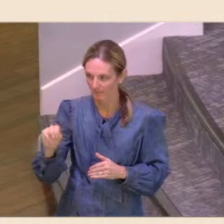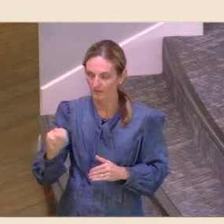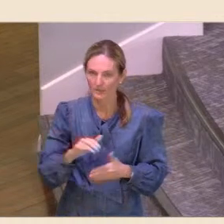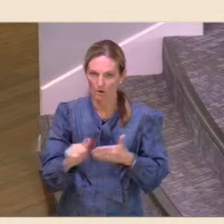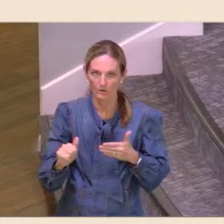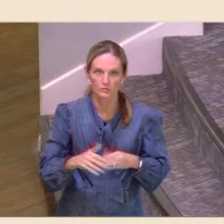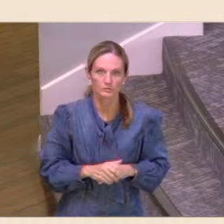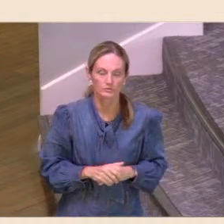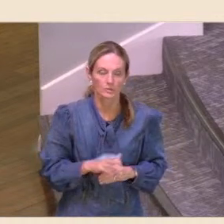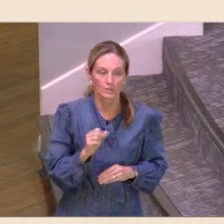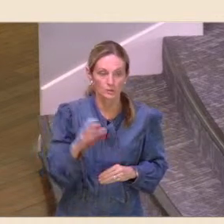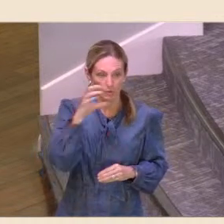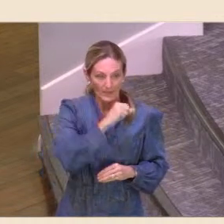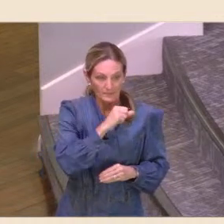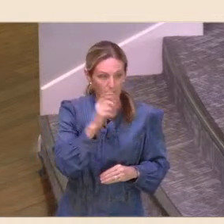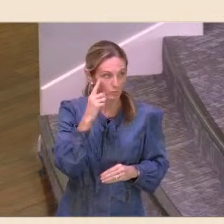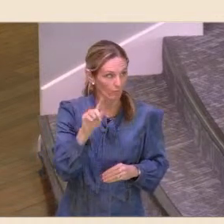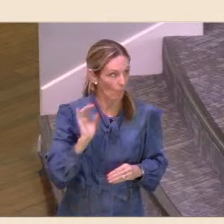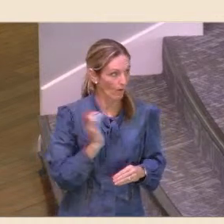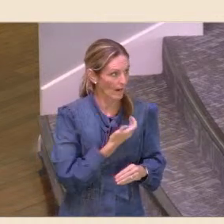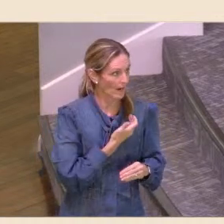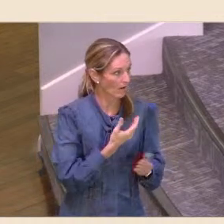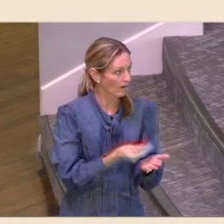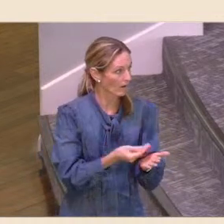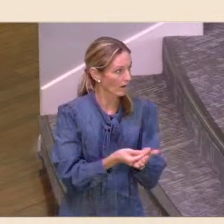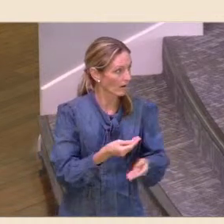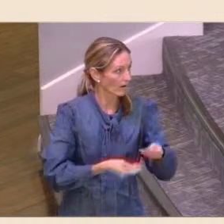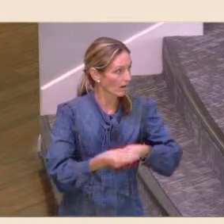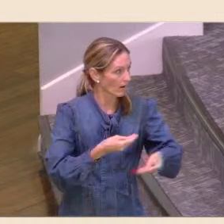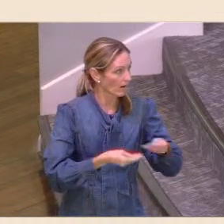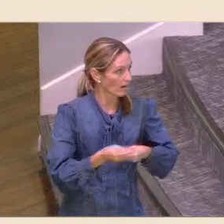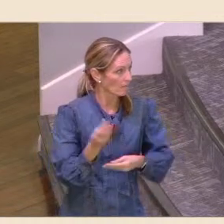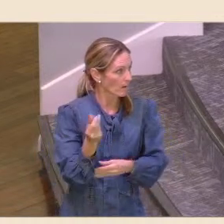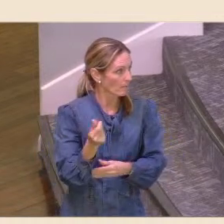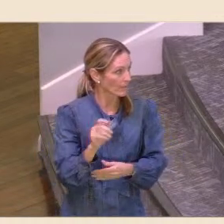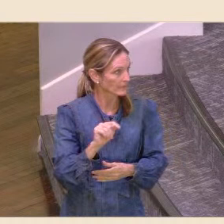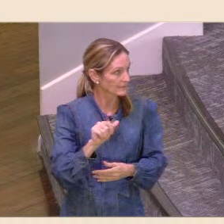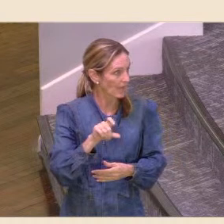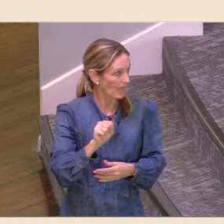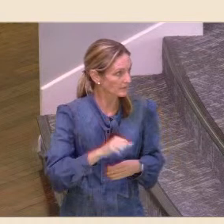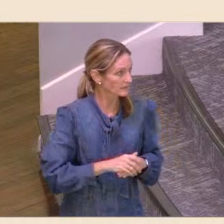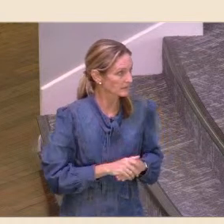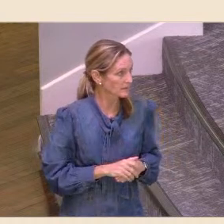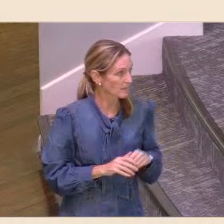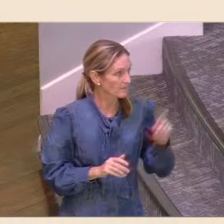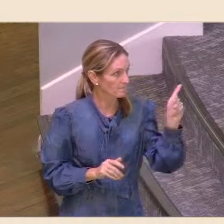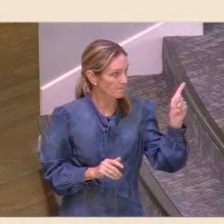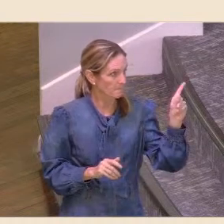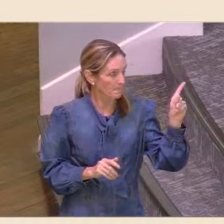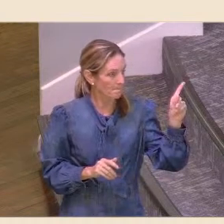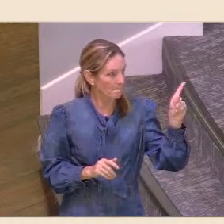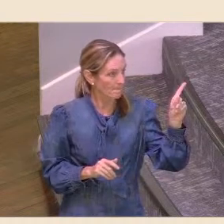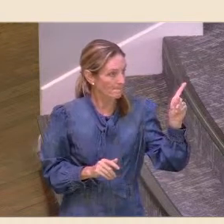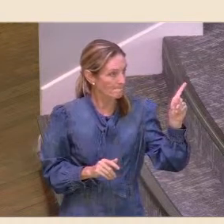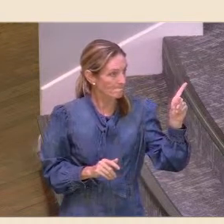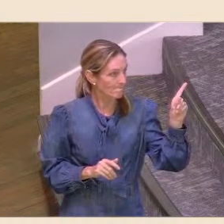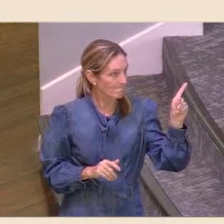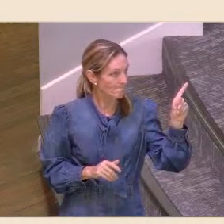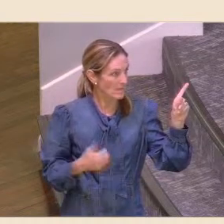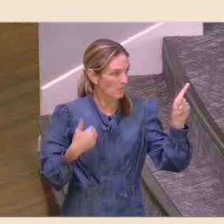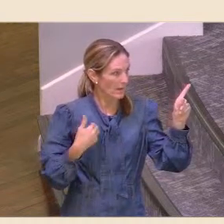So the assumptions for our budgeted property taxes is we have that